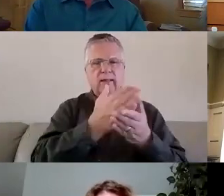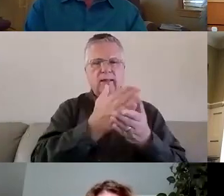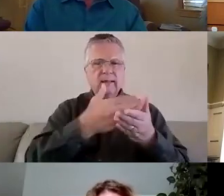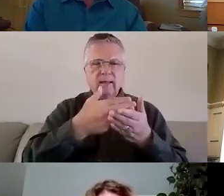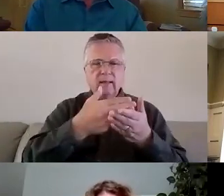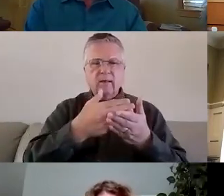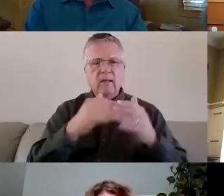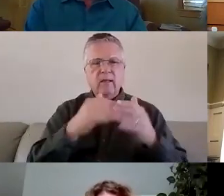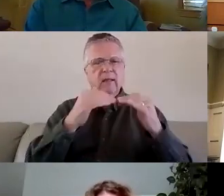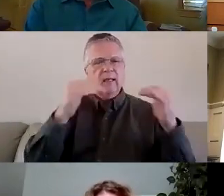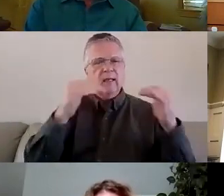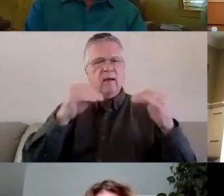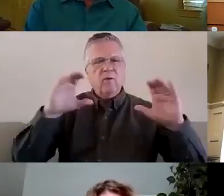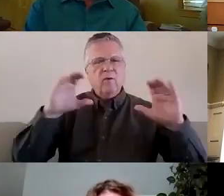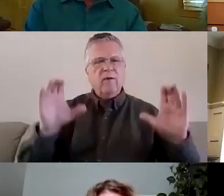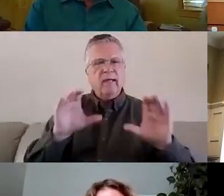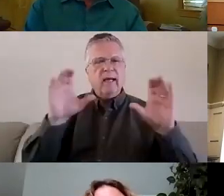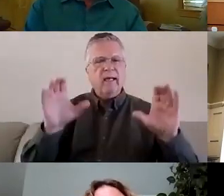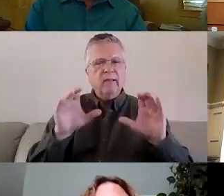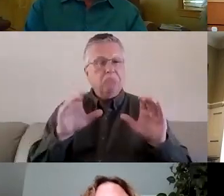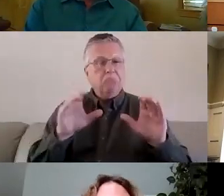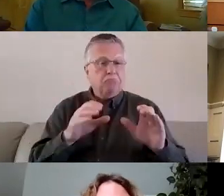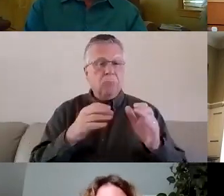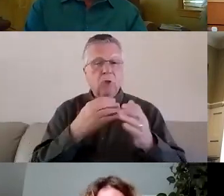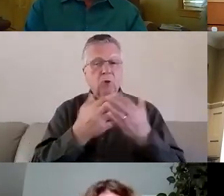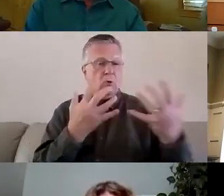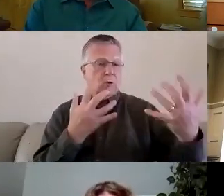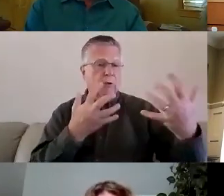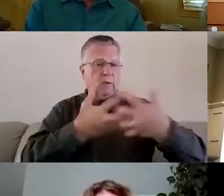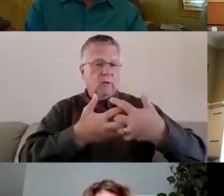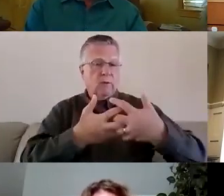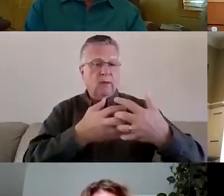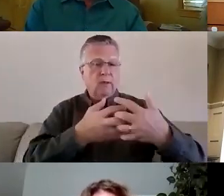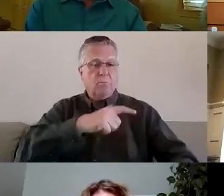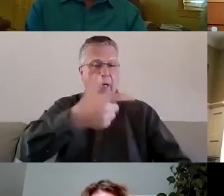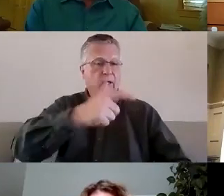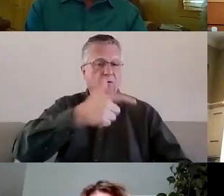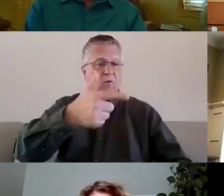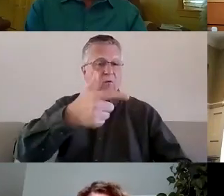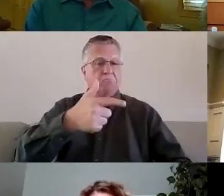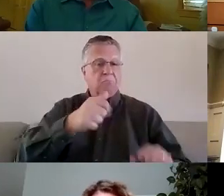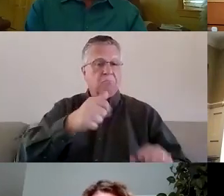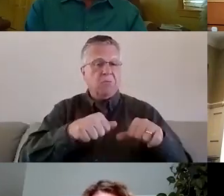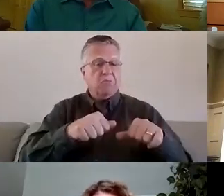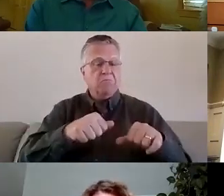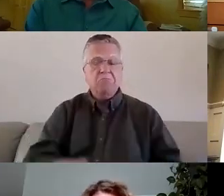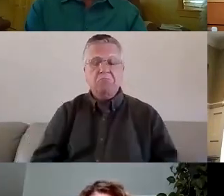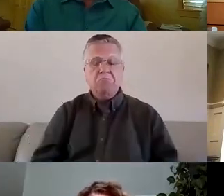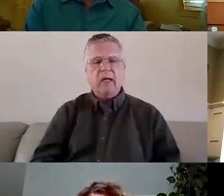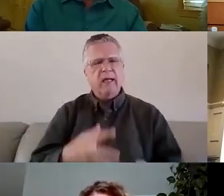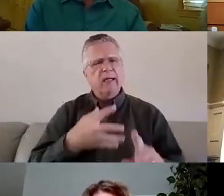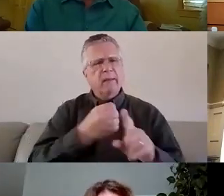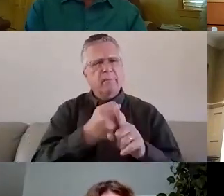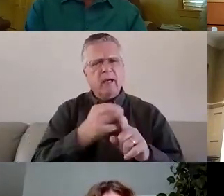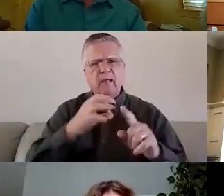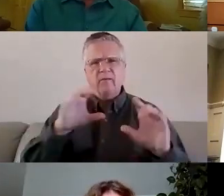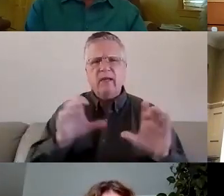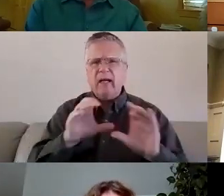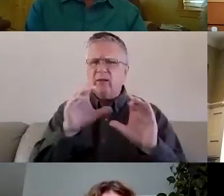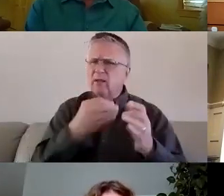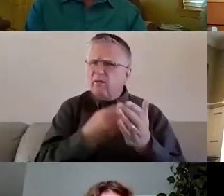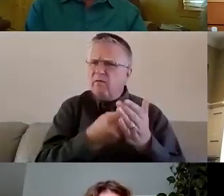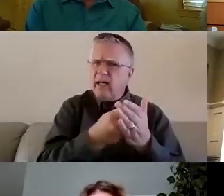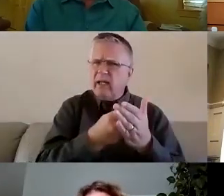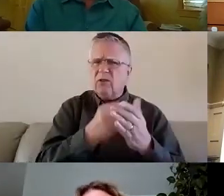of engagement, is there good synergy? Is it reciprocal? And then we look at the impact of engagement. Is it financial? Is it cultural?